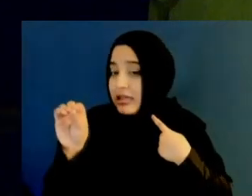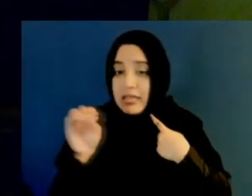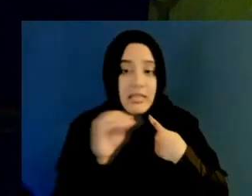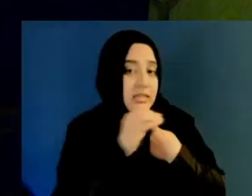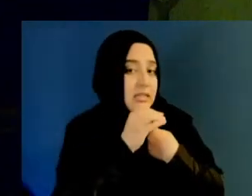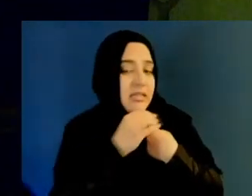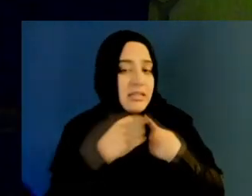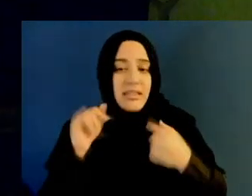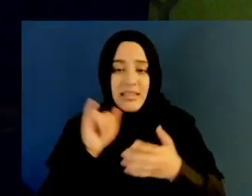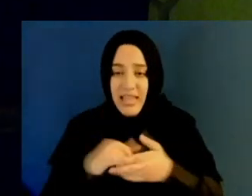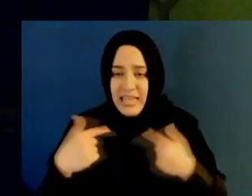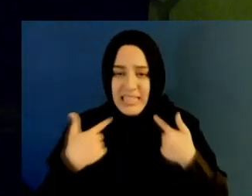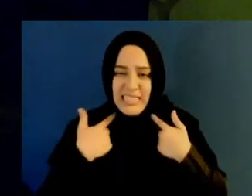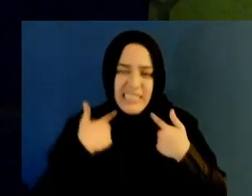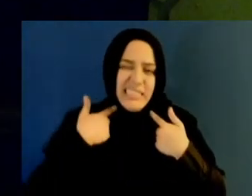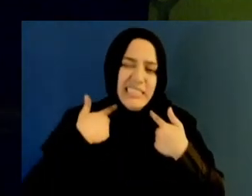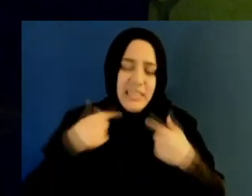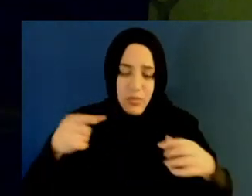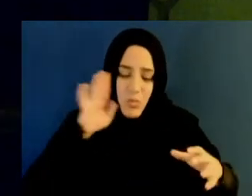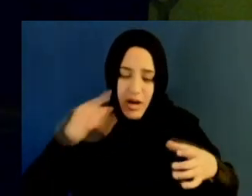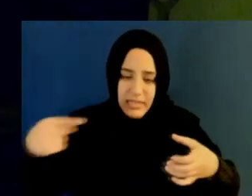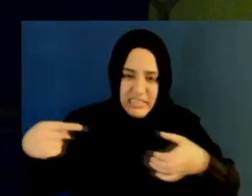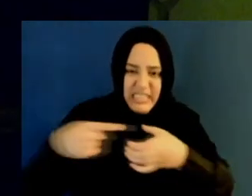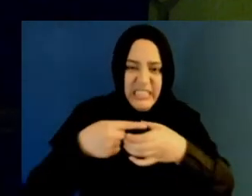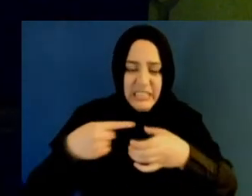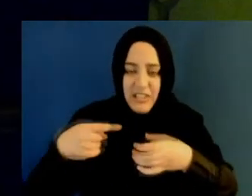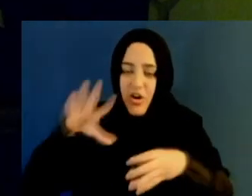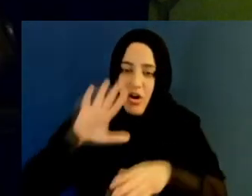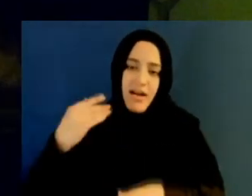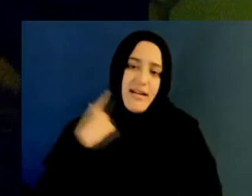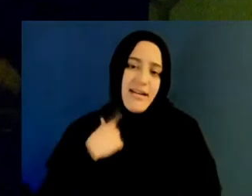would pierce the neck of Zainul Abidin.